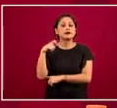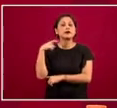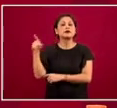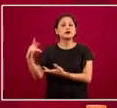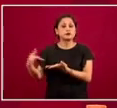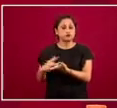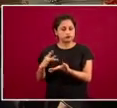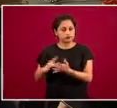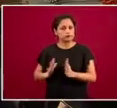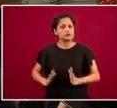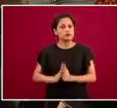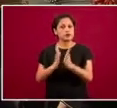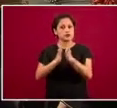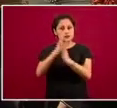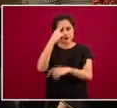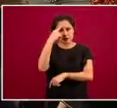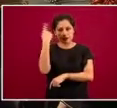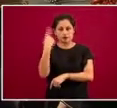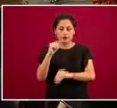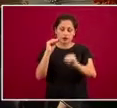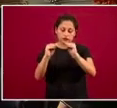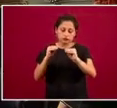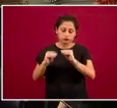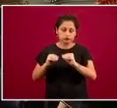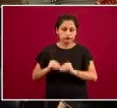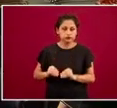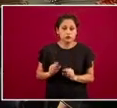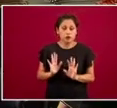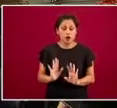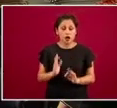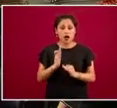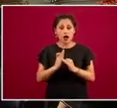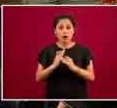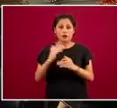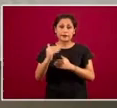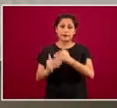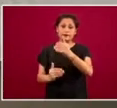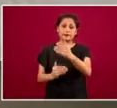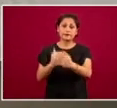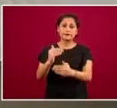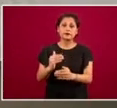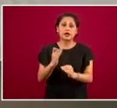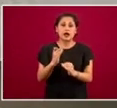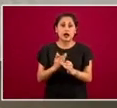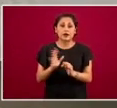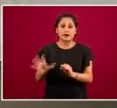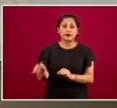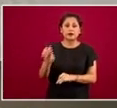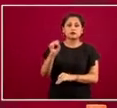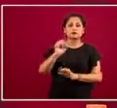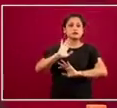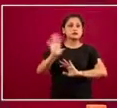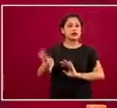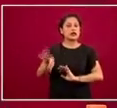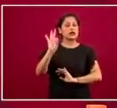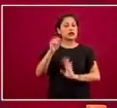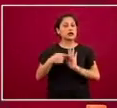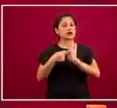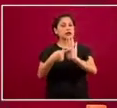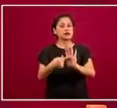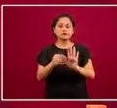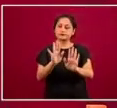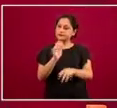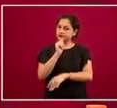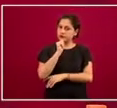particularly the support from a center, a CONACYT center in Querétaro. So we are advancing on this front. We